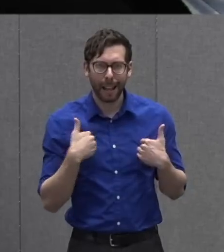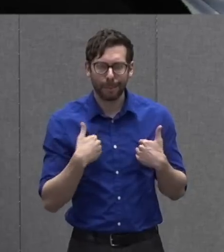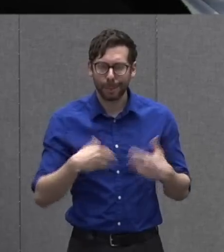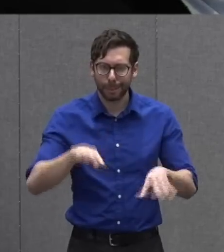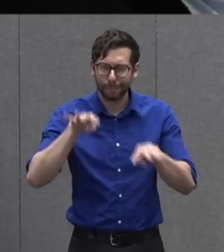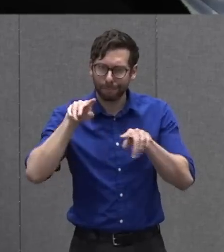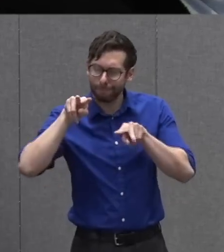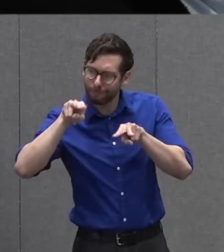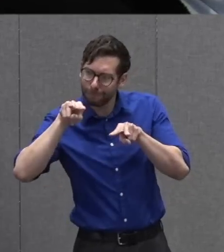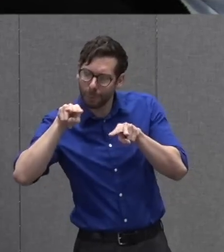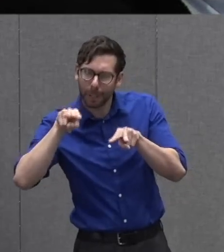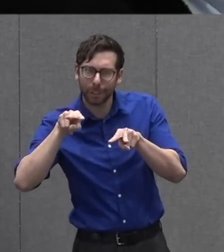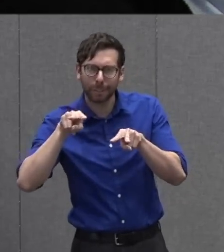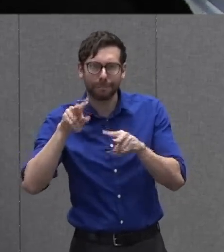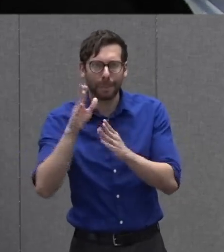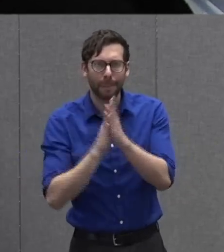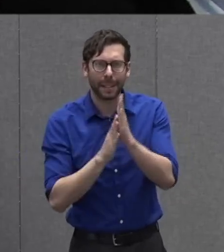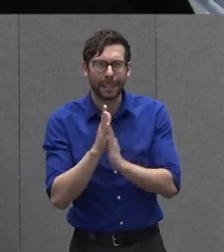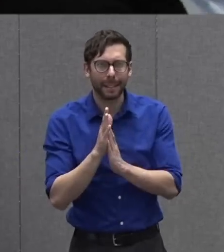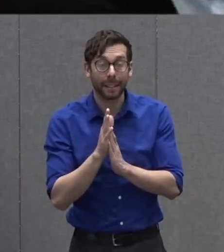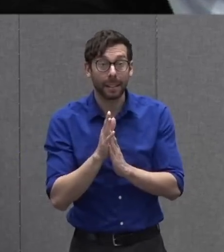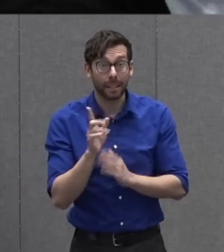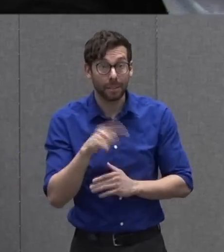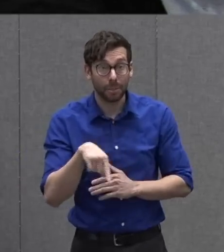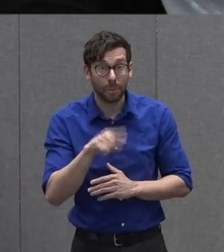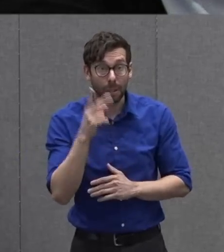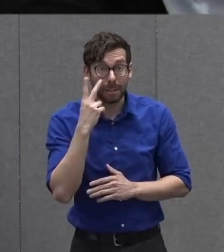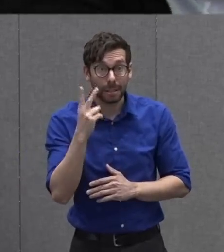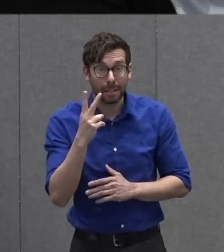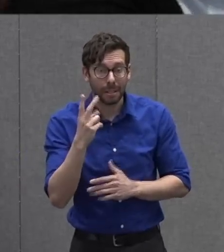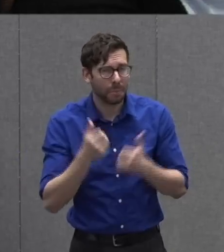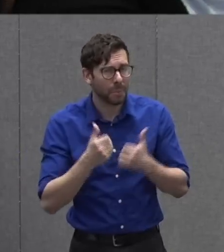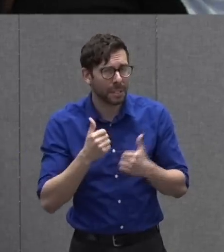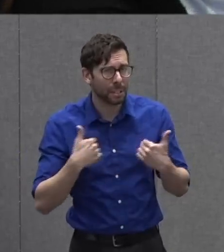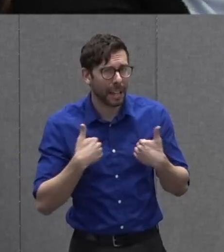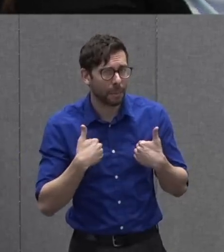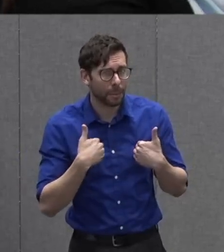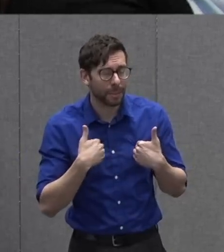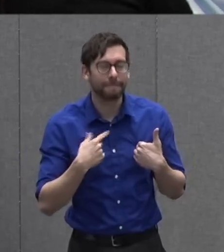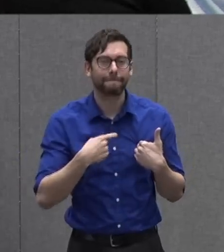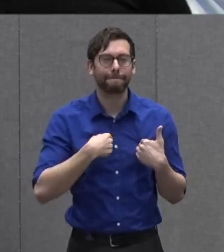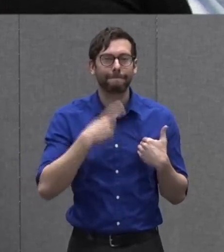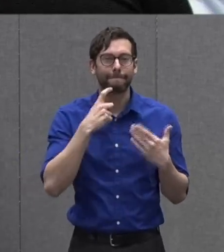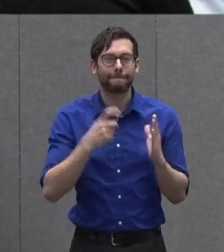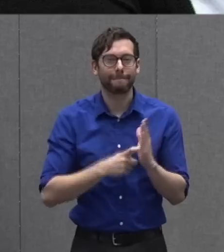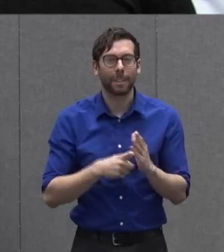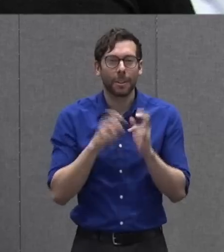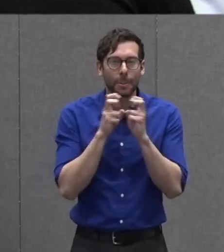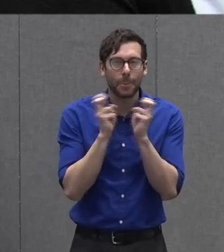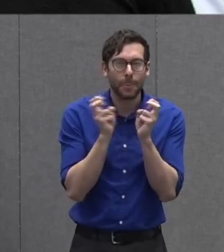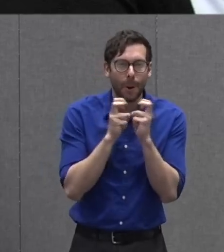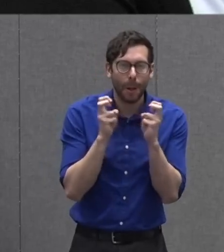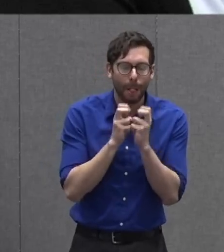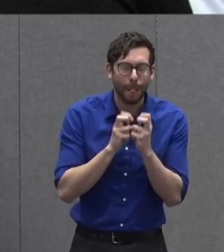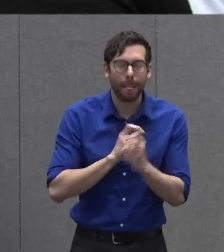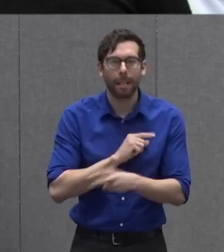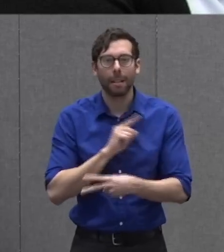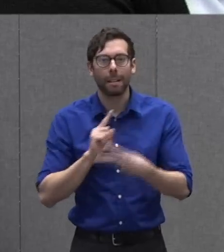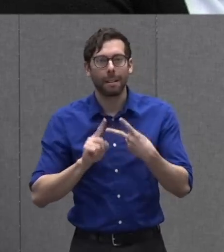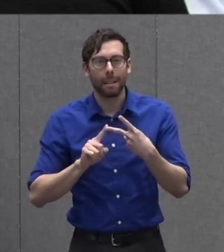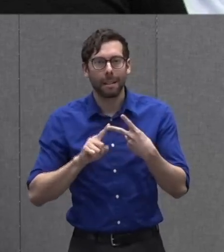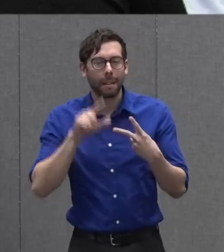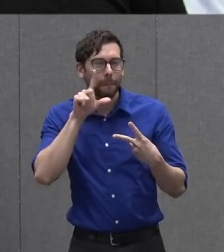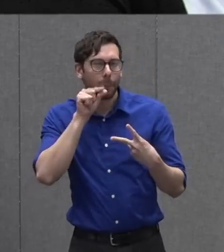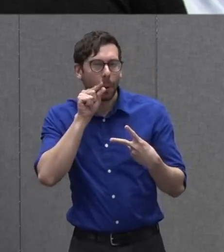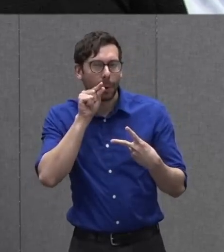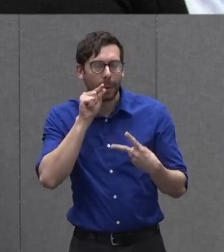you see? I see a squirrel and a bird. I wonder who will make it there first.